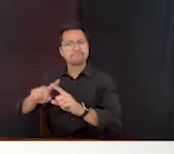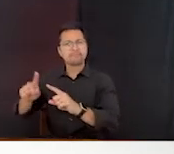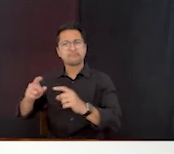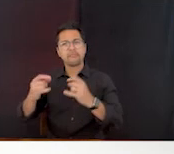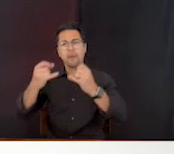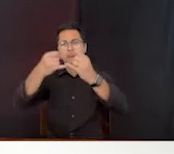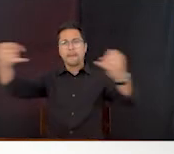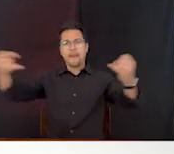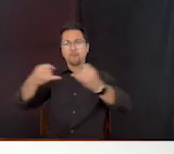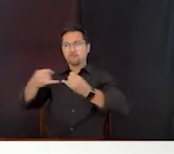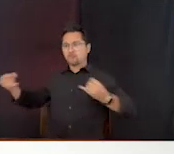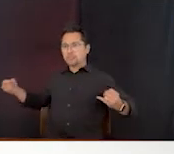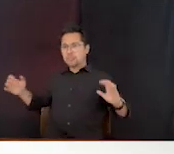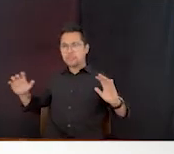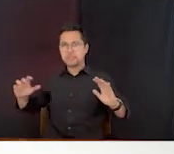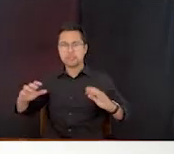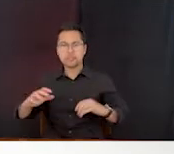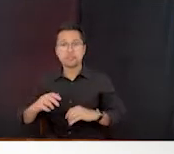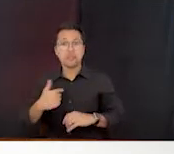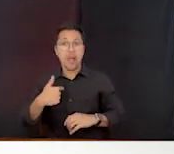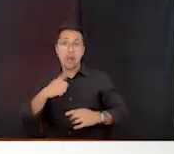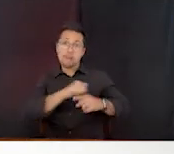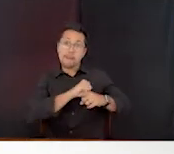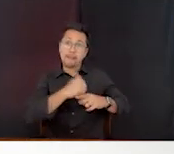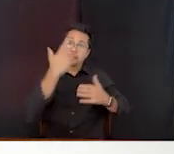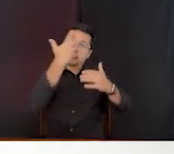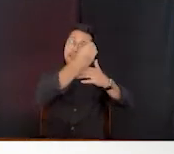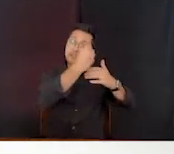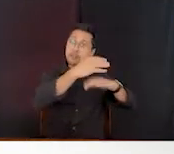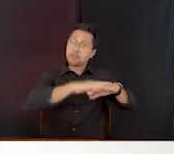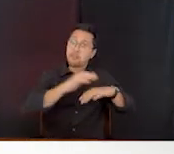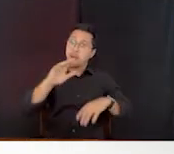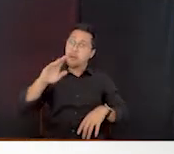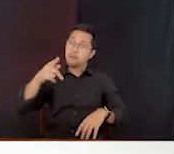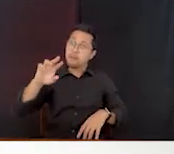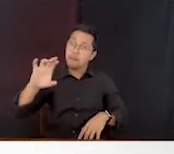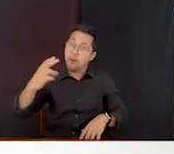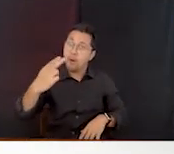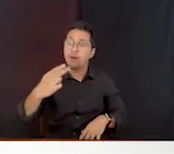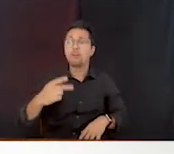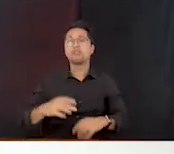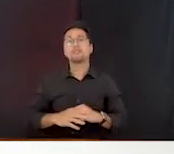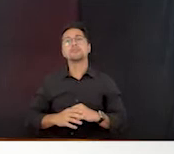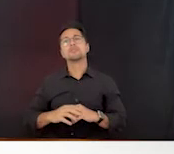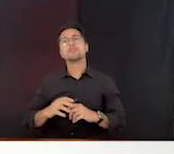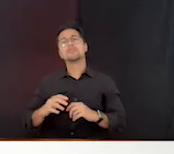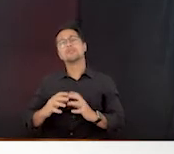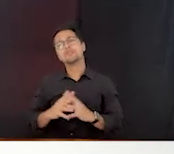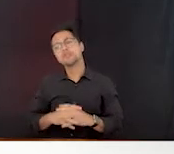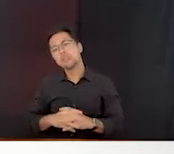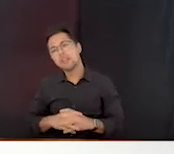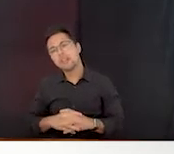we rehearsed outside on my porch, and then as people got vaccinated, we were able to rehearse and